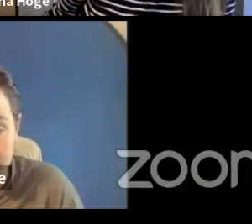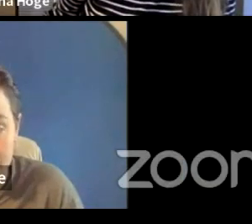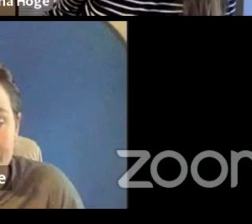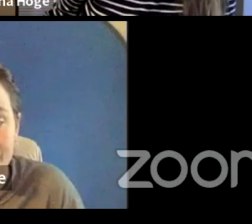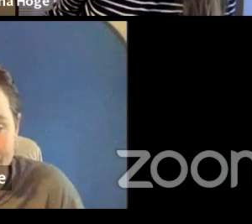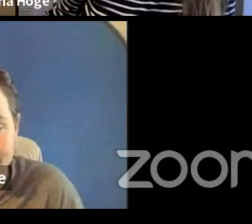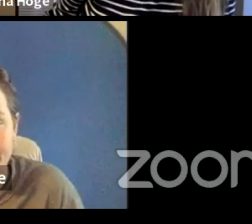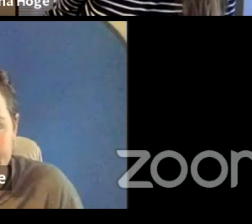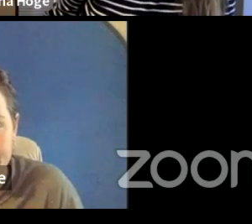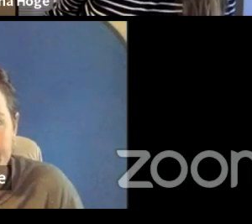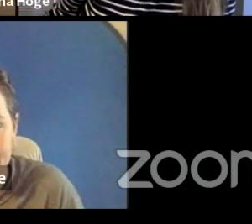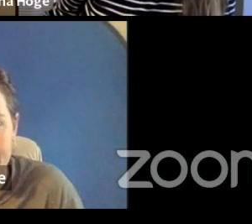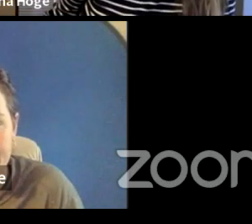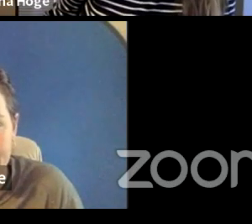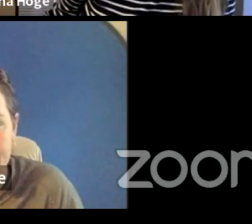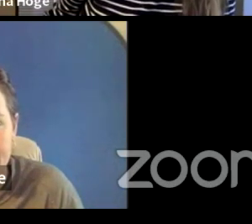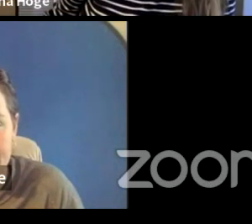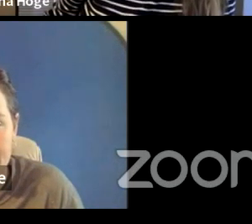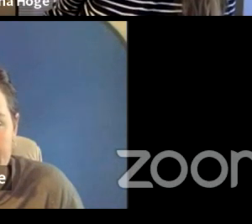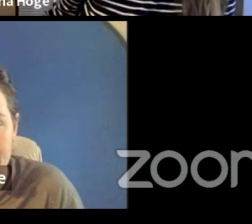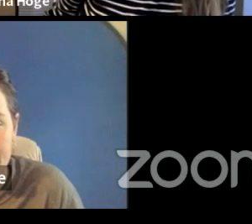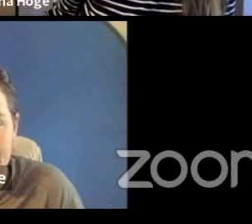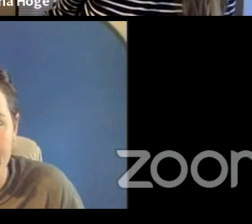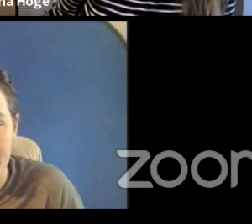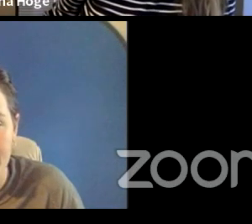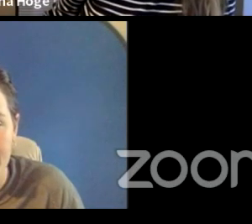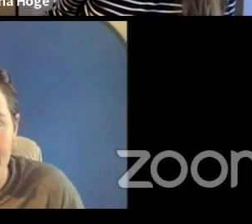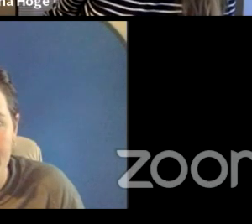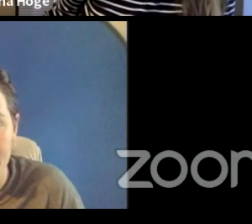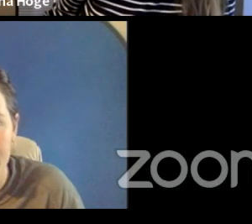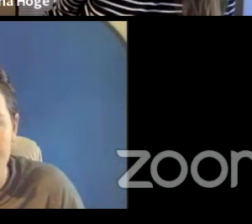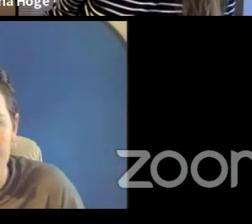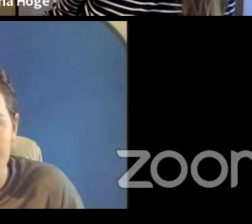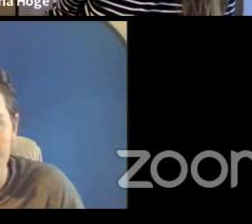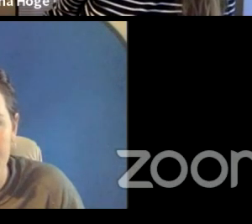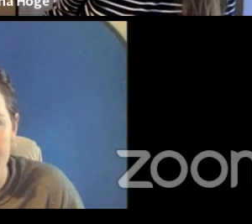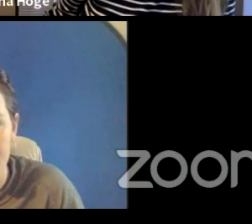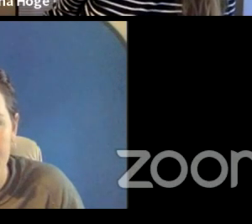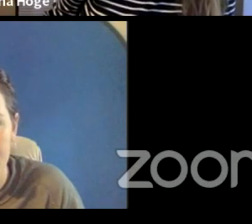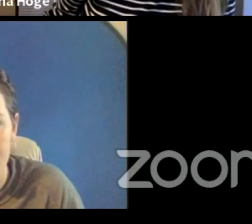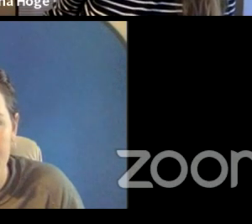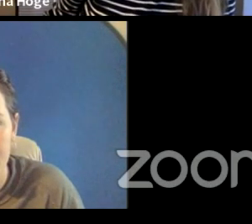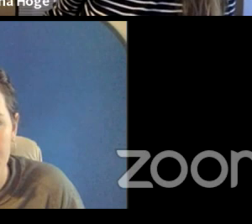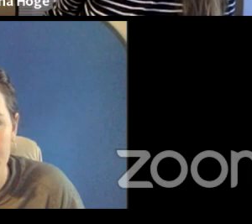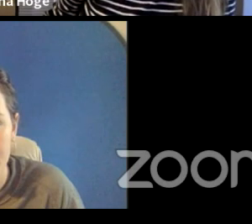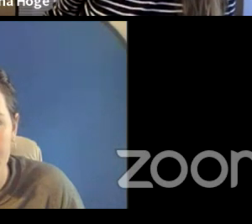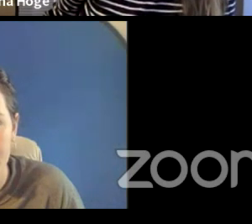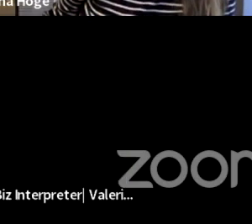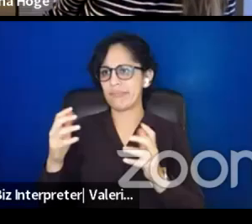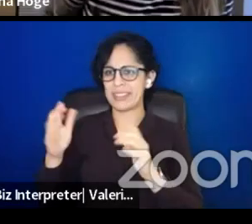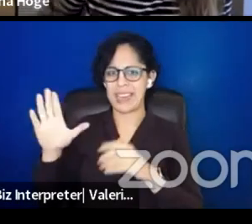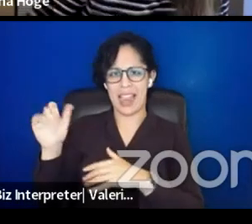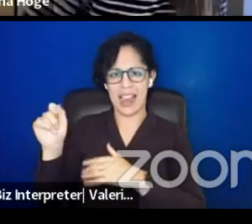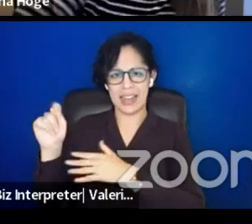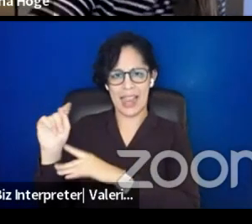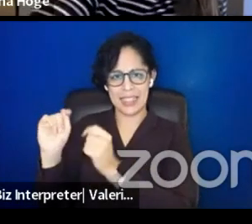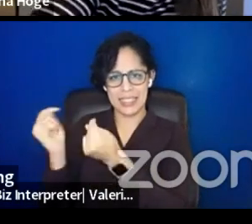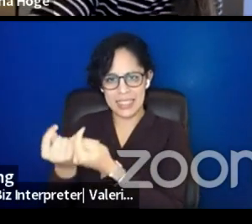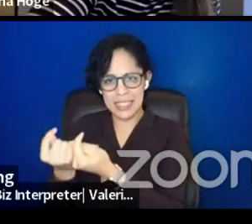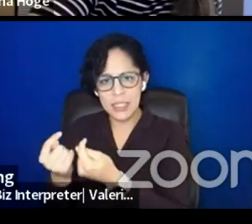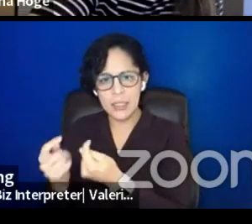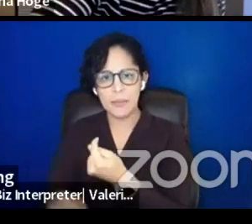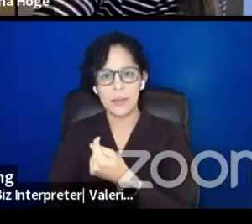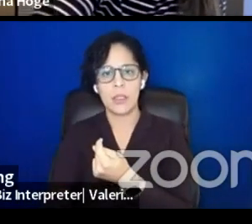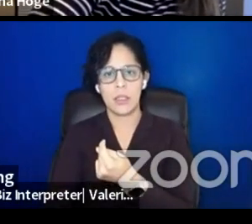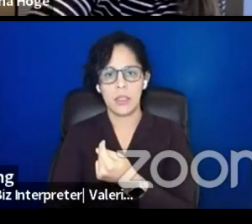of. And I was just thinking about, how do we have this conversation with our casting teams and our new work